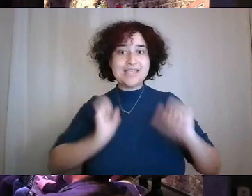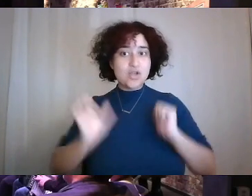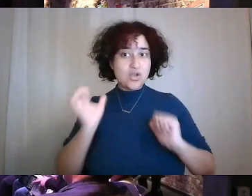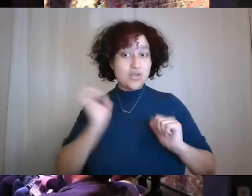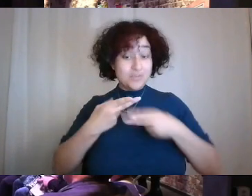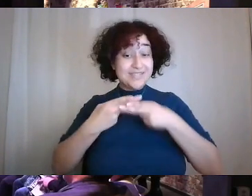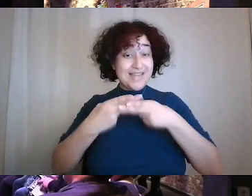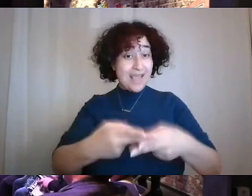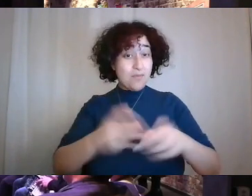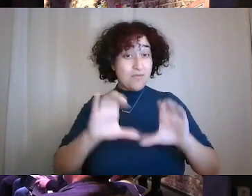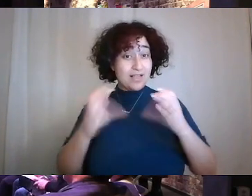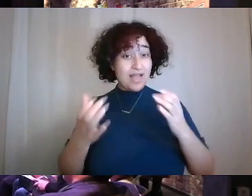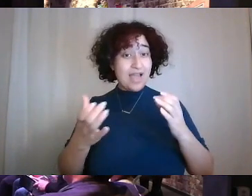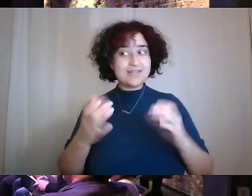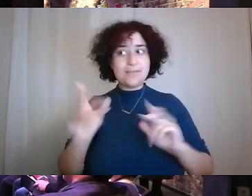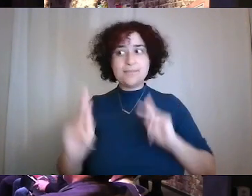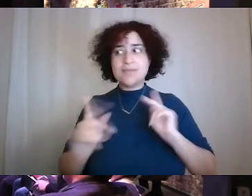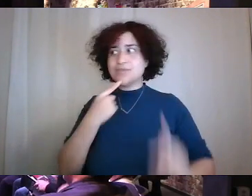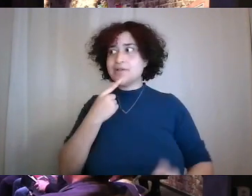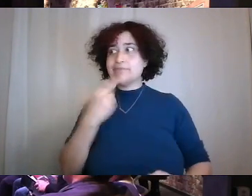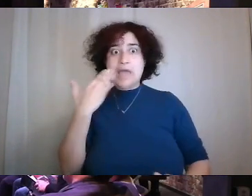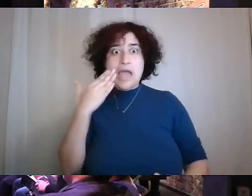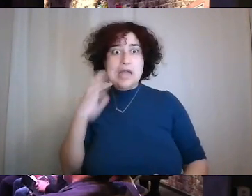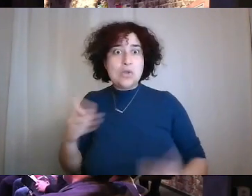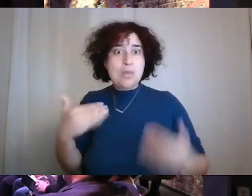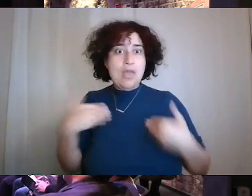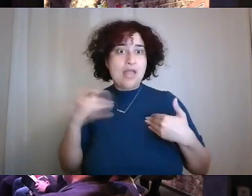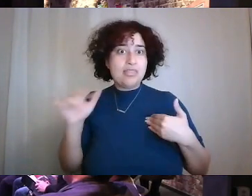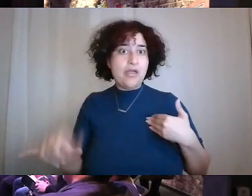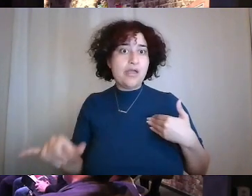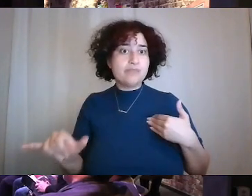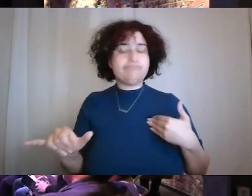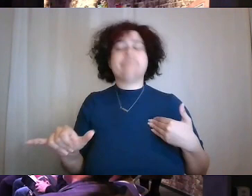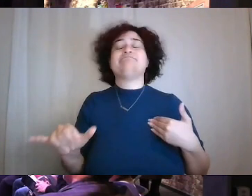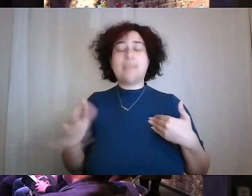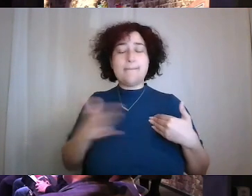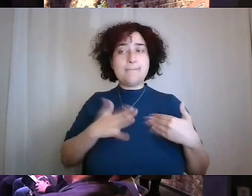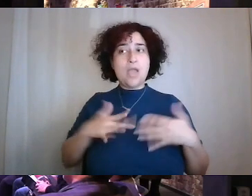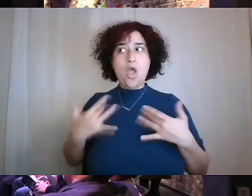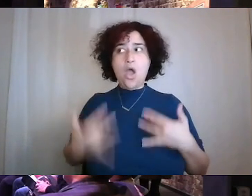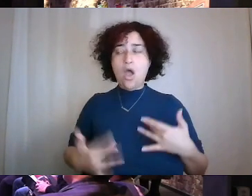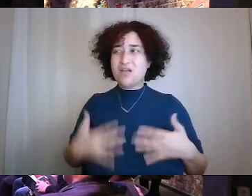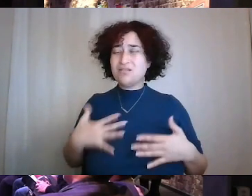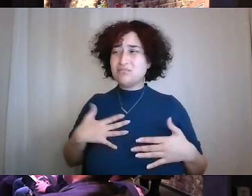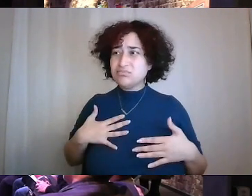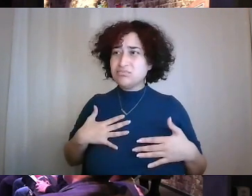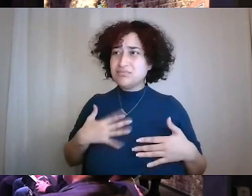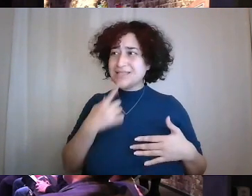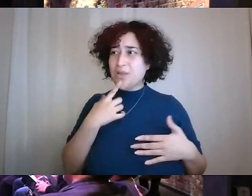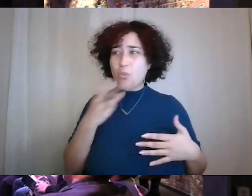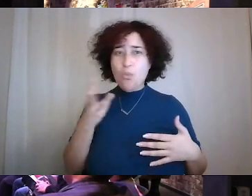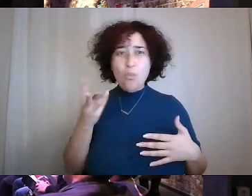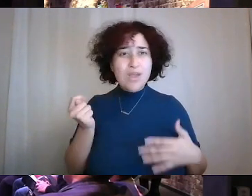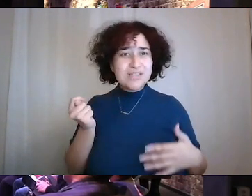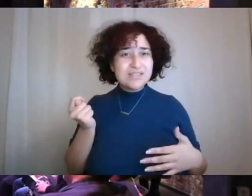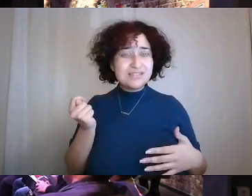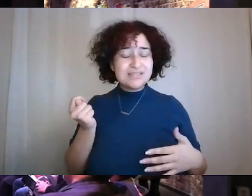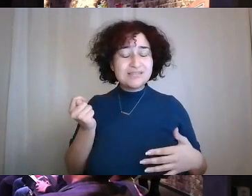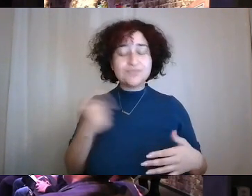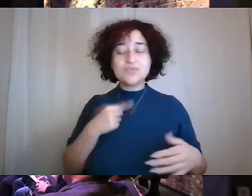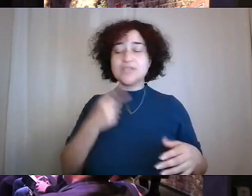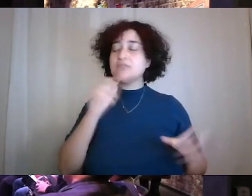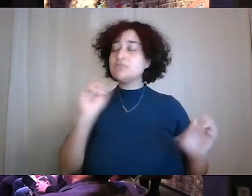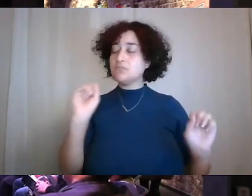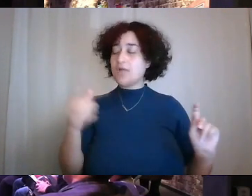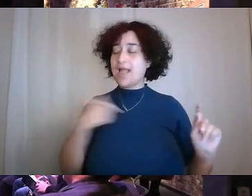I didn't know it was a thing. And that, my heart went like, what? You know, so I went, okay, I'm doing this. And